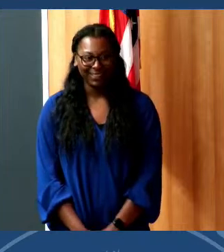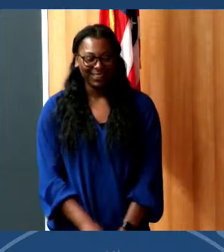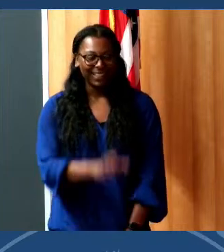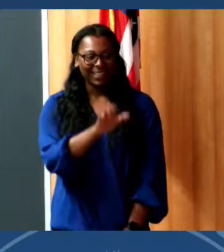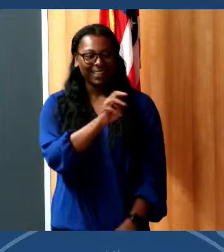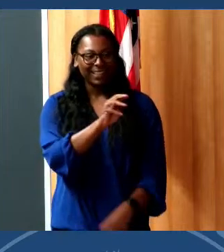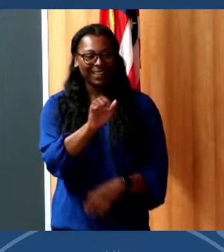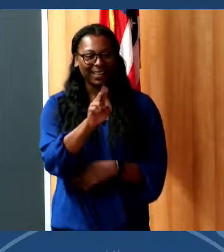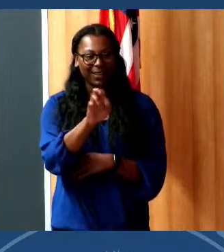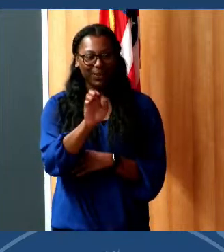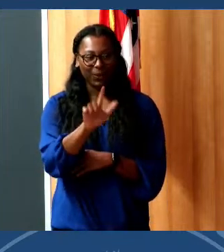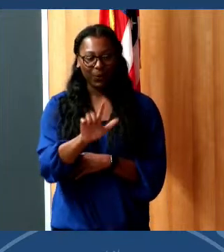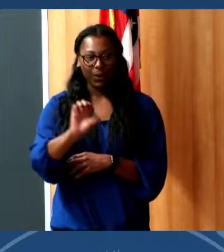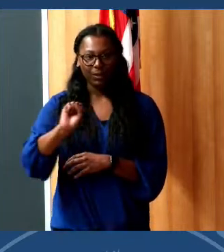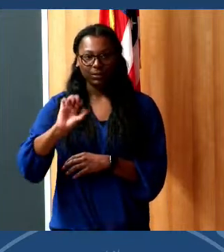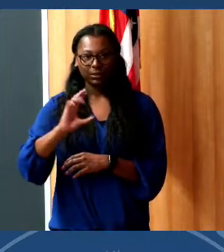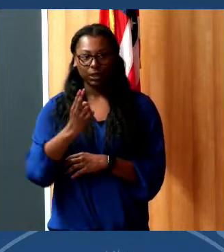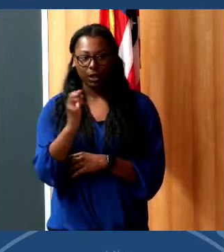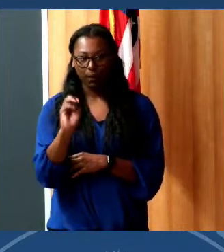Emmanuel Shamaid.